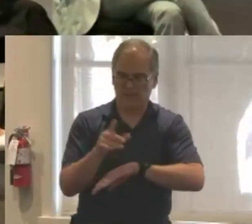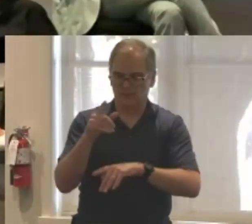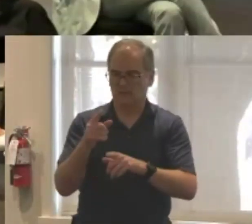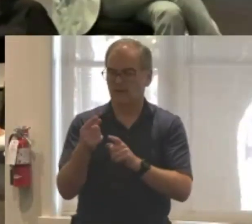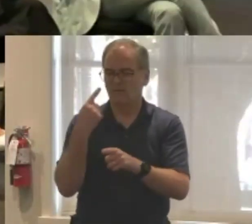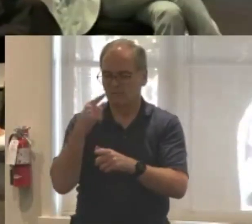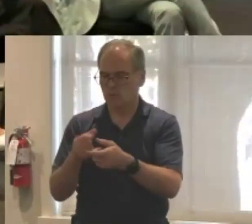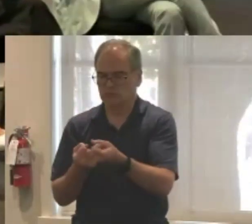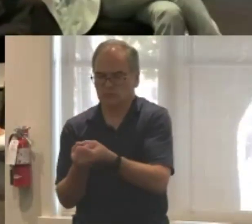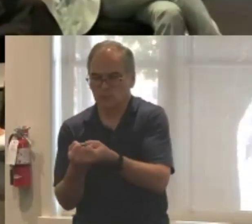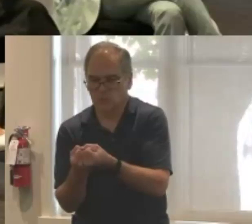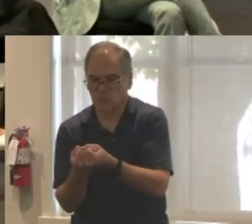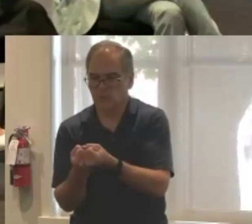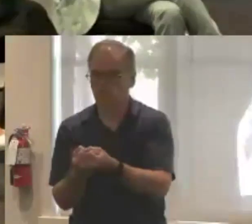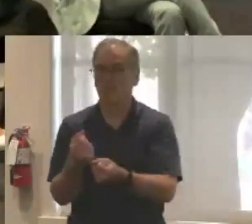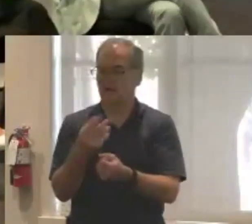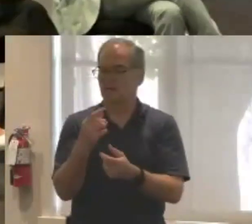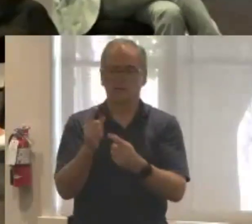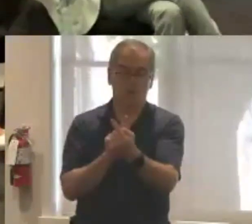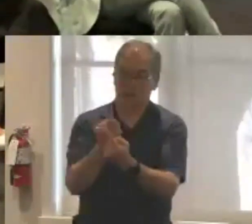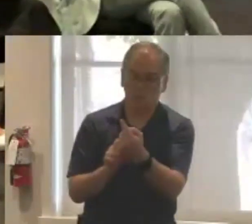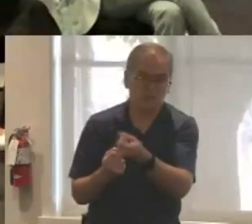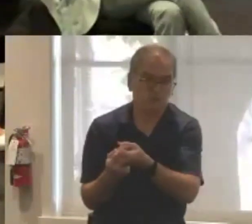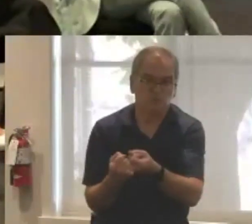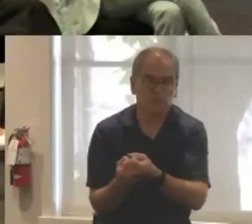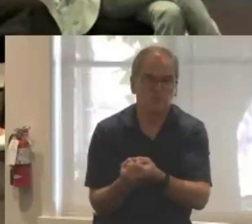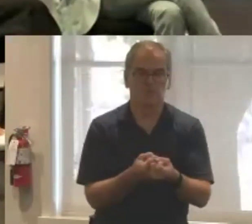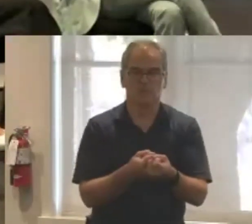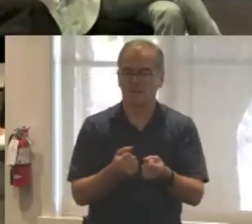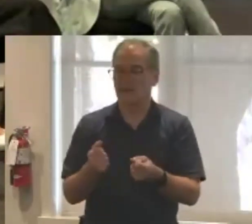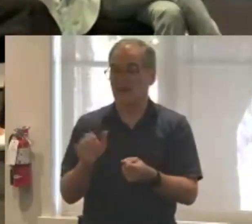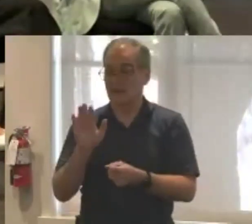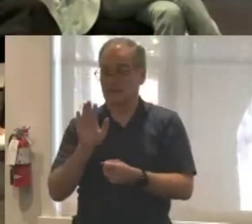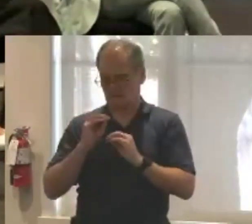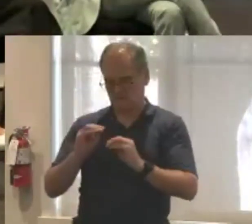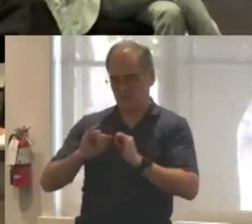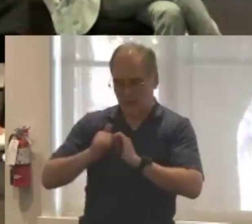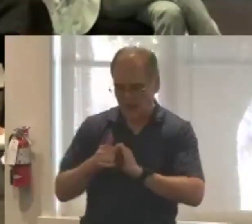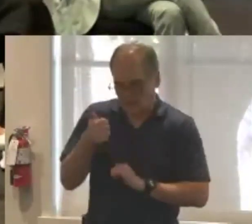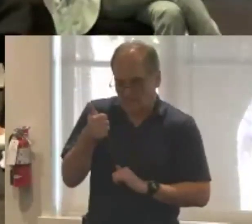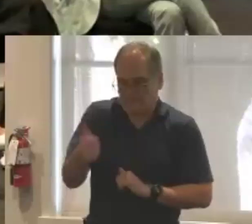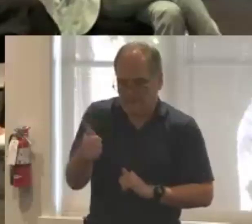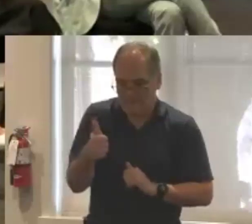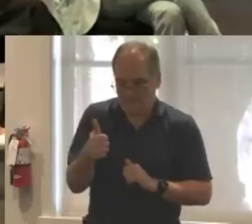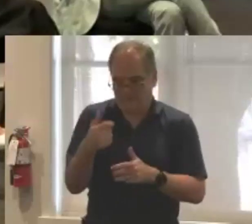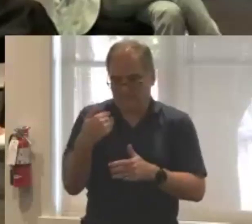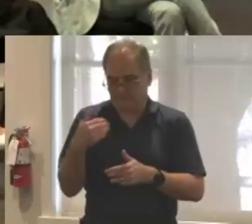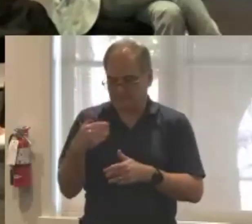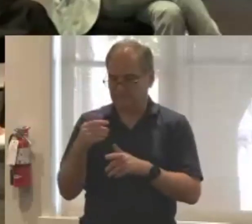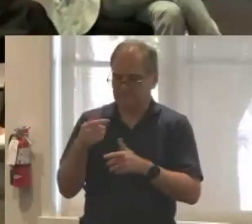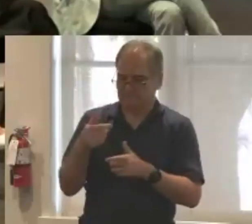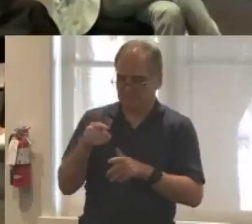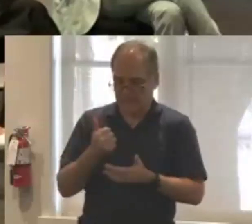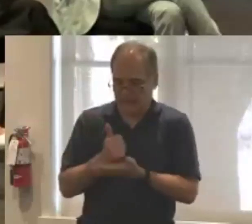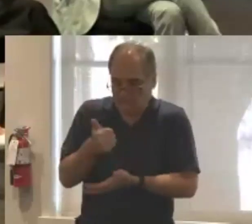tools to manage their mental health well-being. This helps us engage with a lot more youth. Peer group activities and events that help